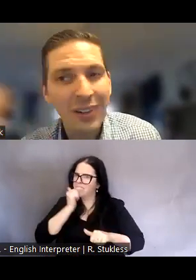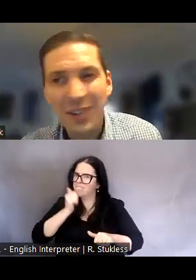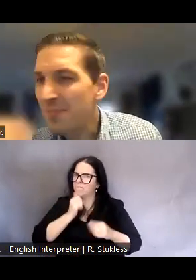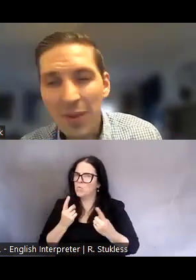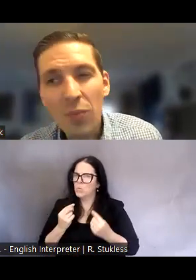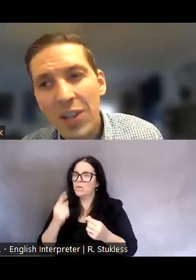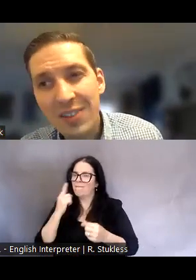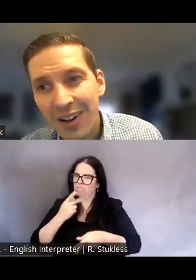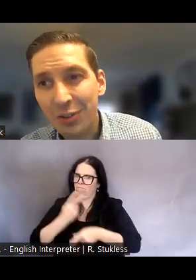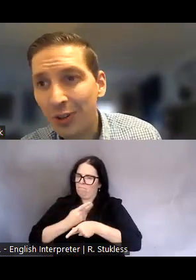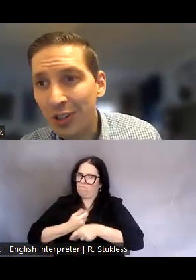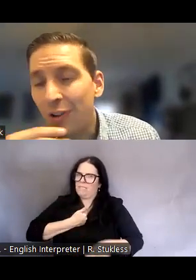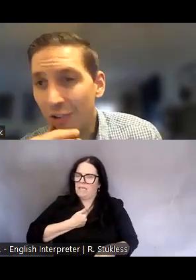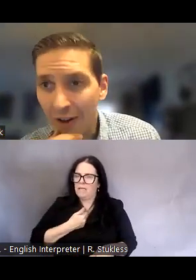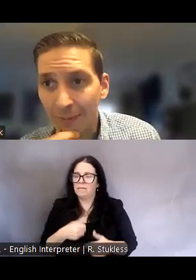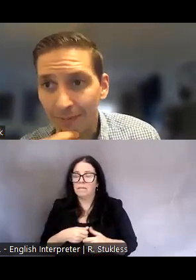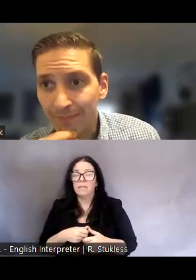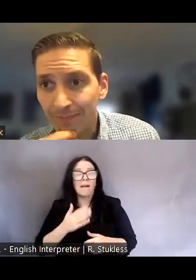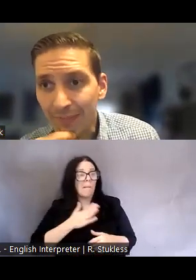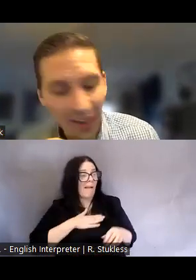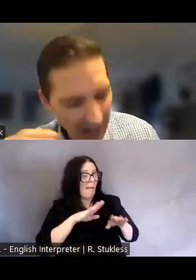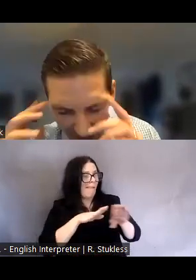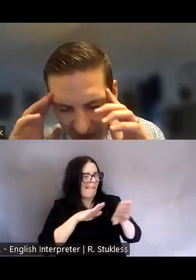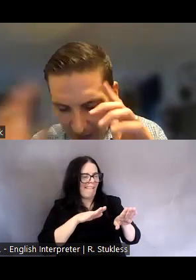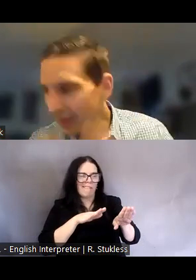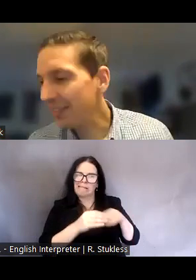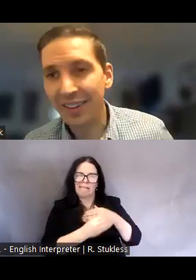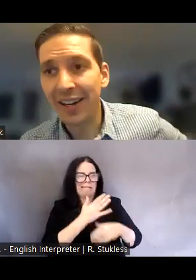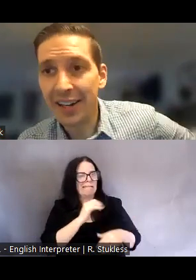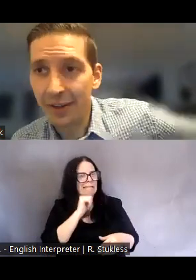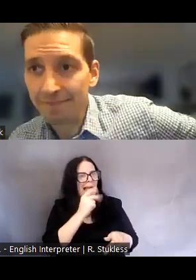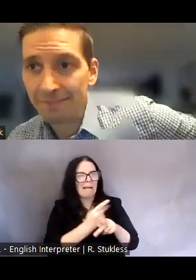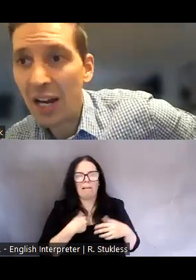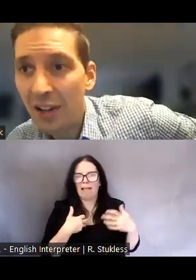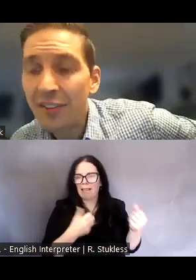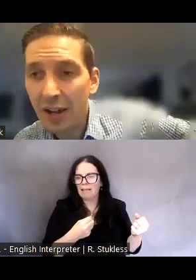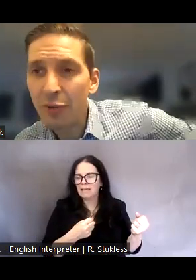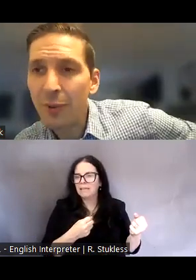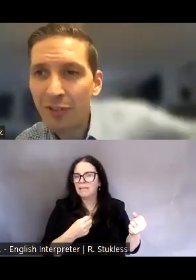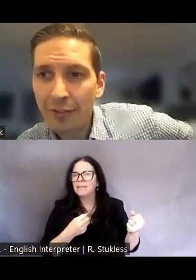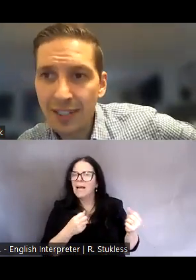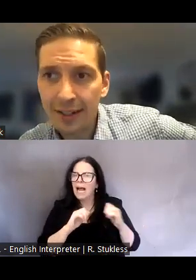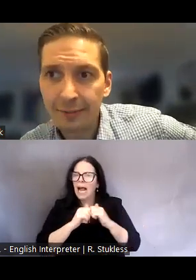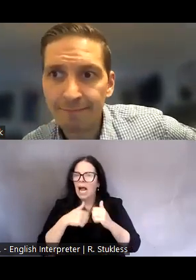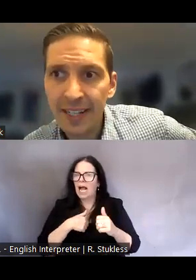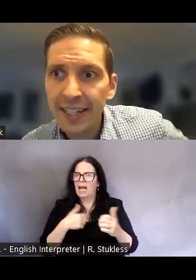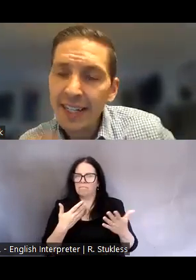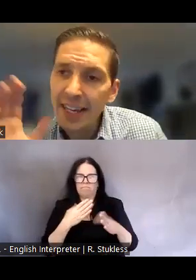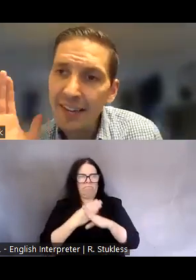be well? And what are you not doing that you could start? And I think the biggest thing I hear a lot of times about